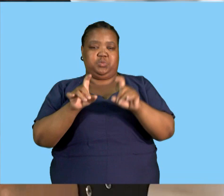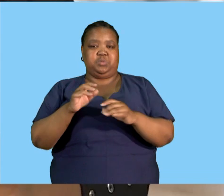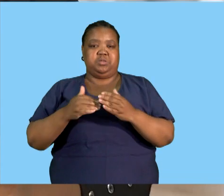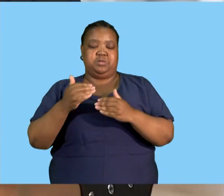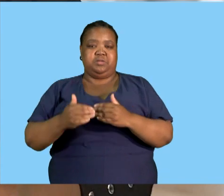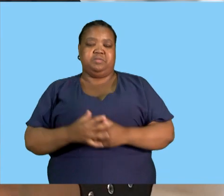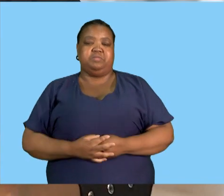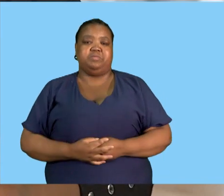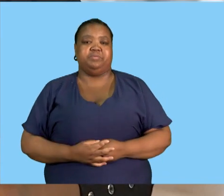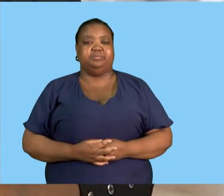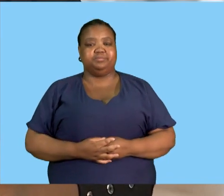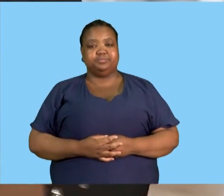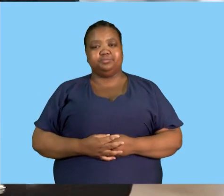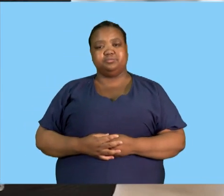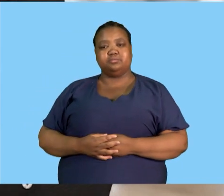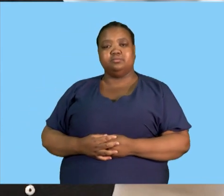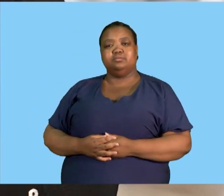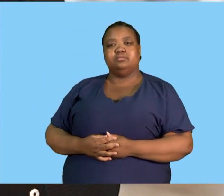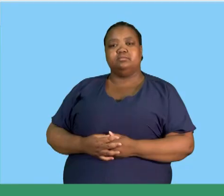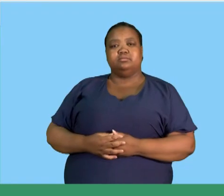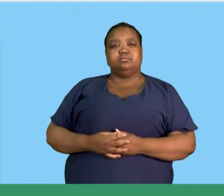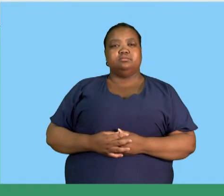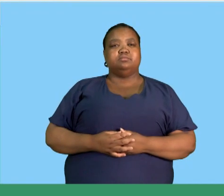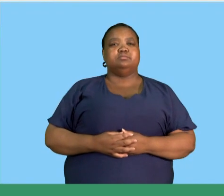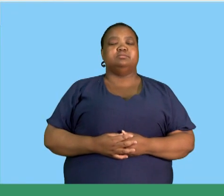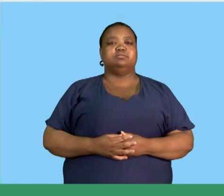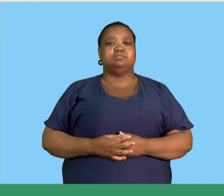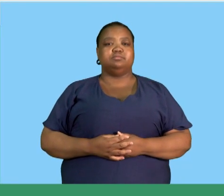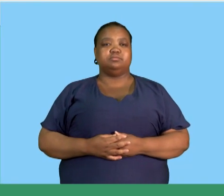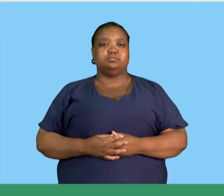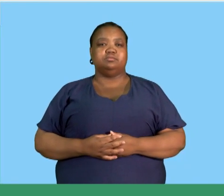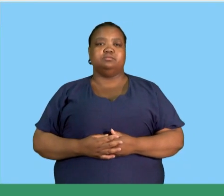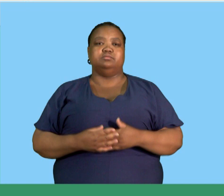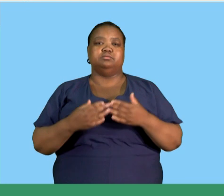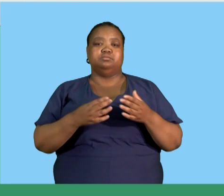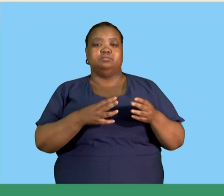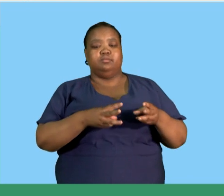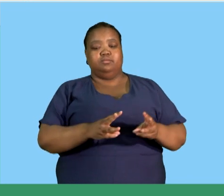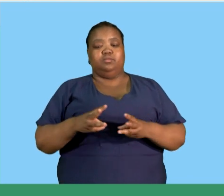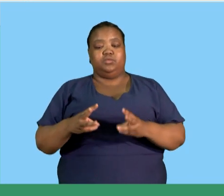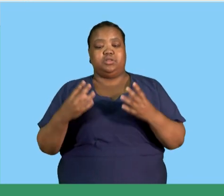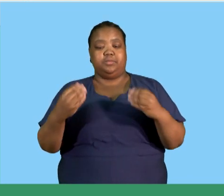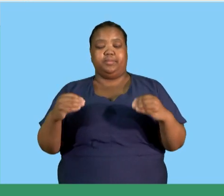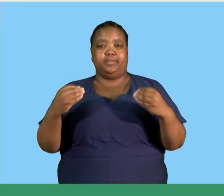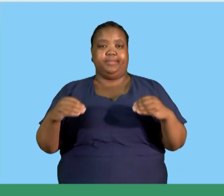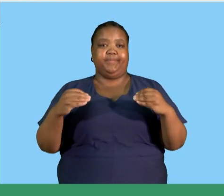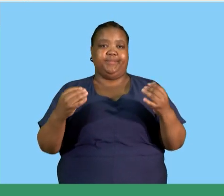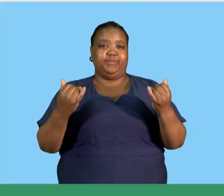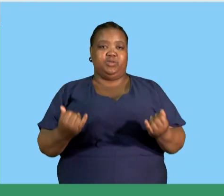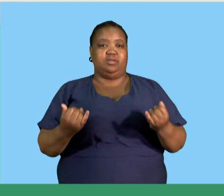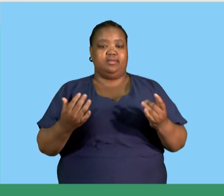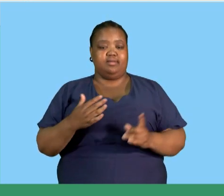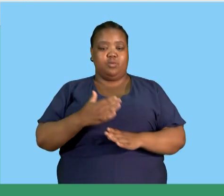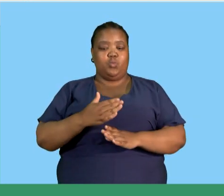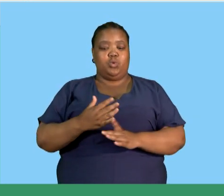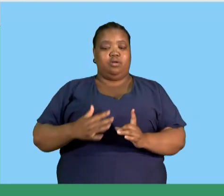question? All right, the last part of the question says, recommend ways in which businesses can create